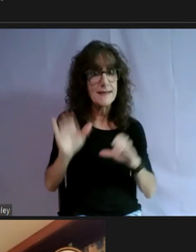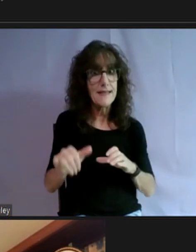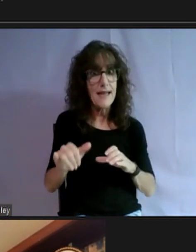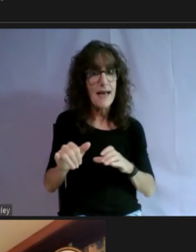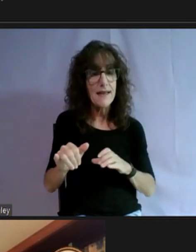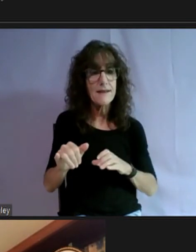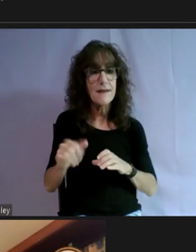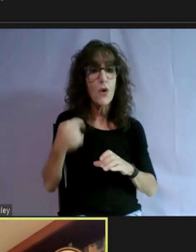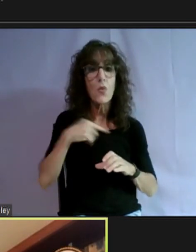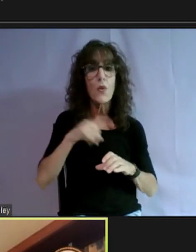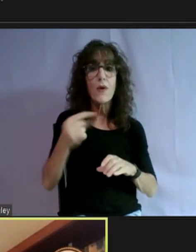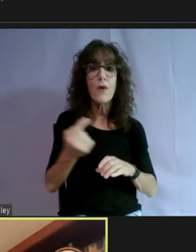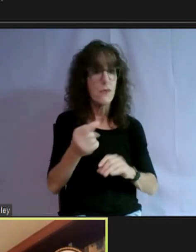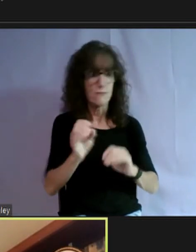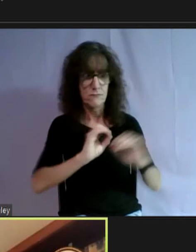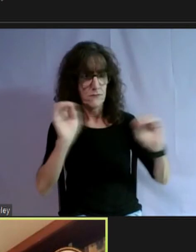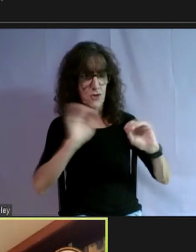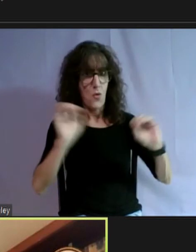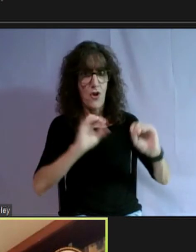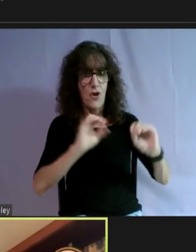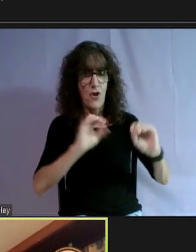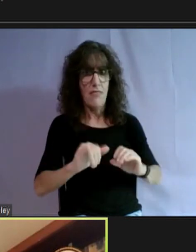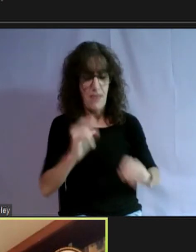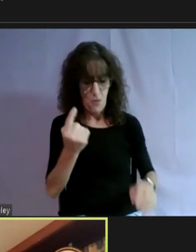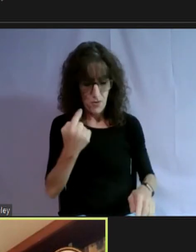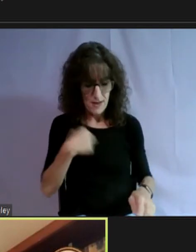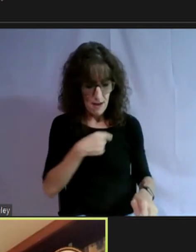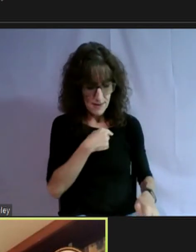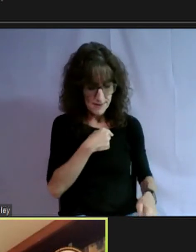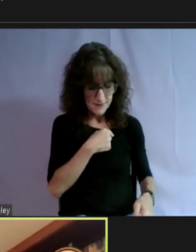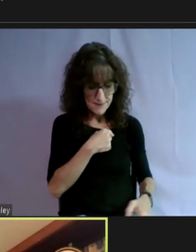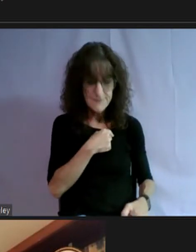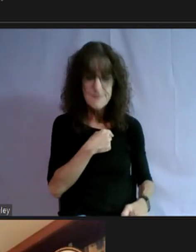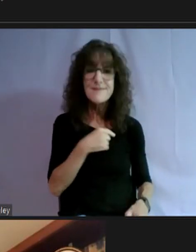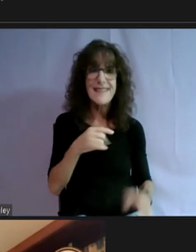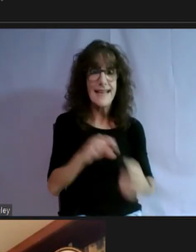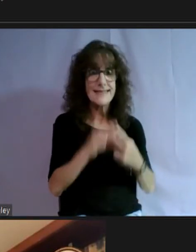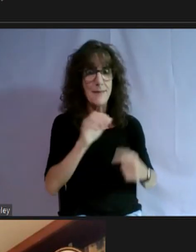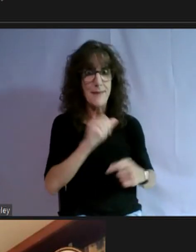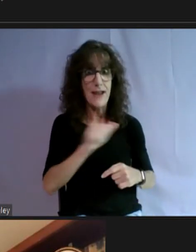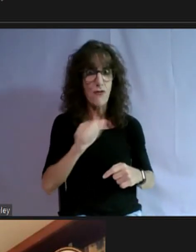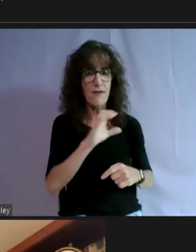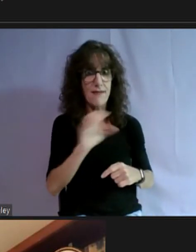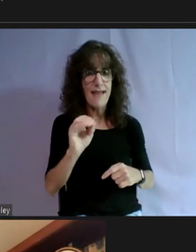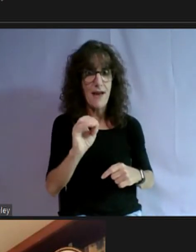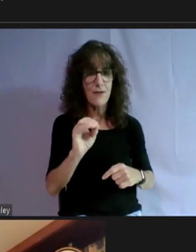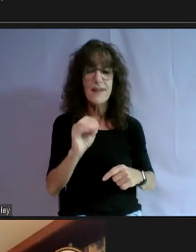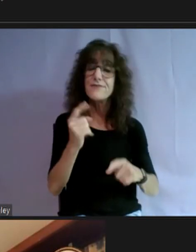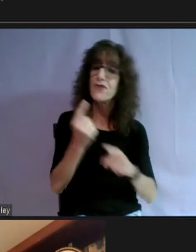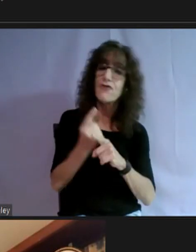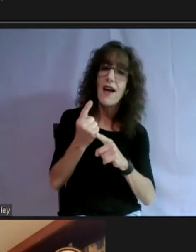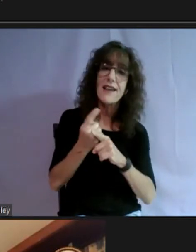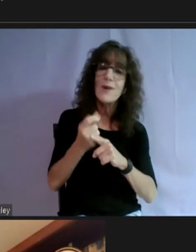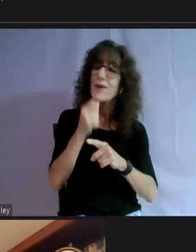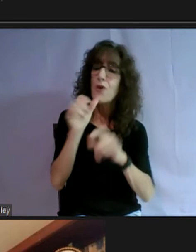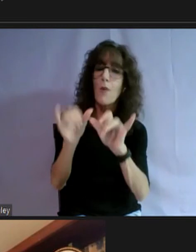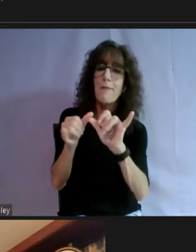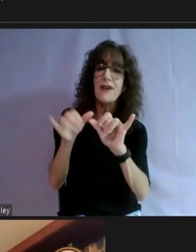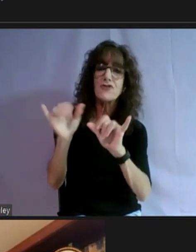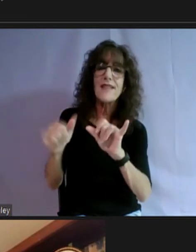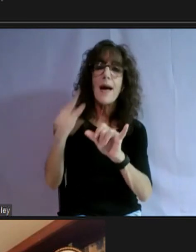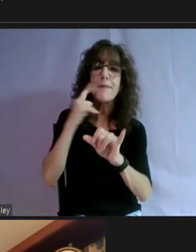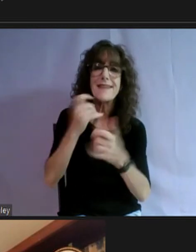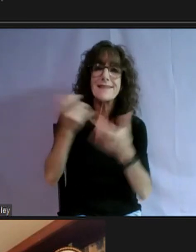We were the only. Nowhere has done that except us, right? Yeah, so we don't track it as a measure because we built that into